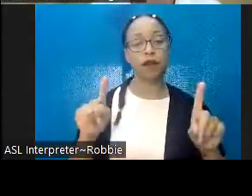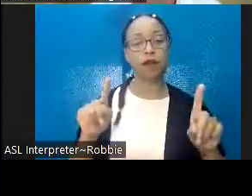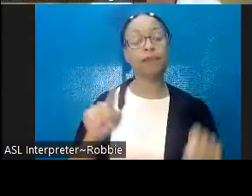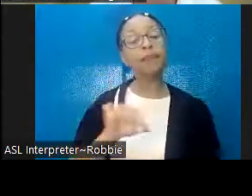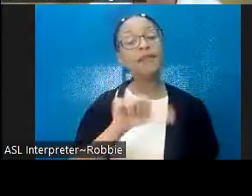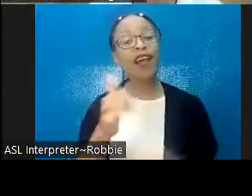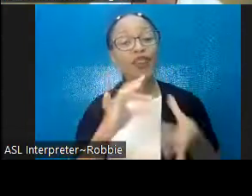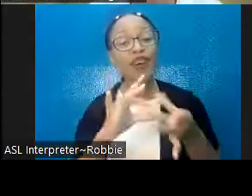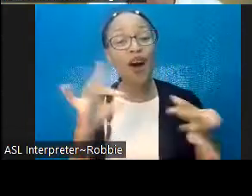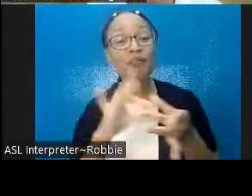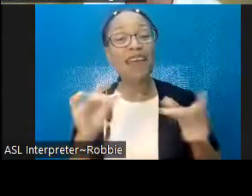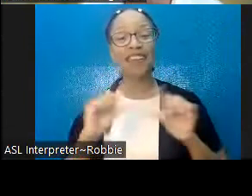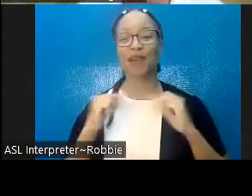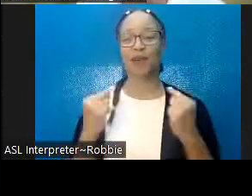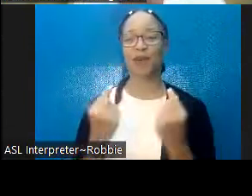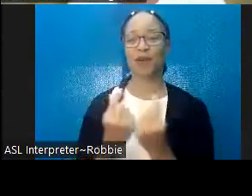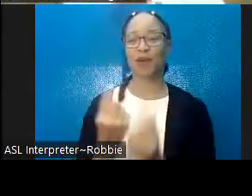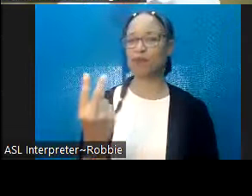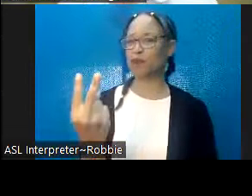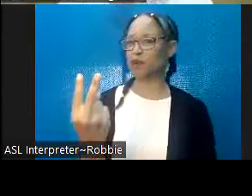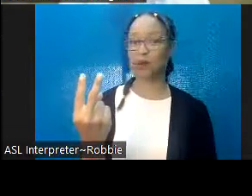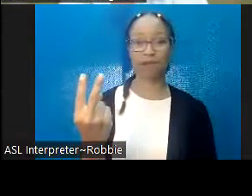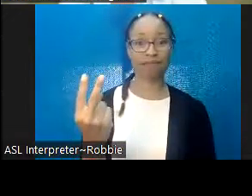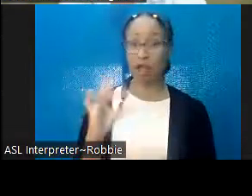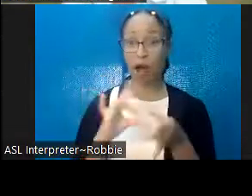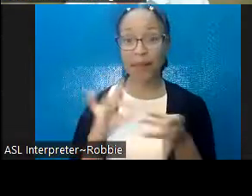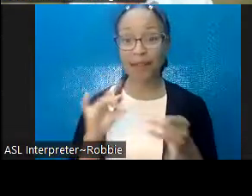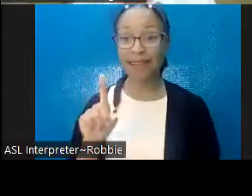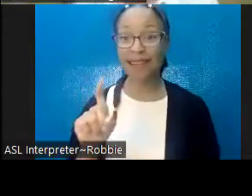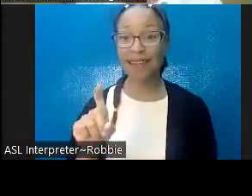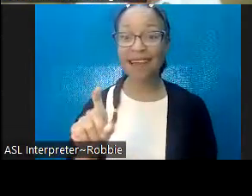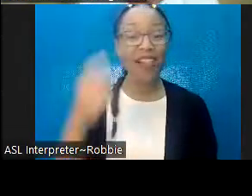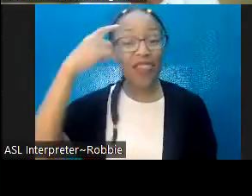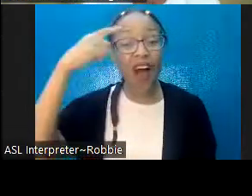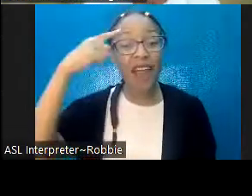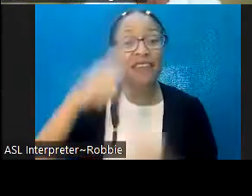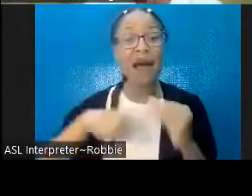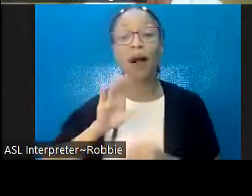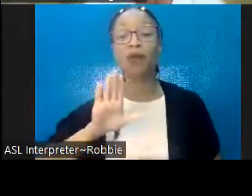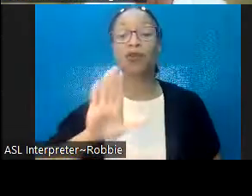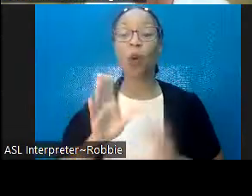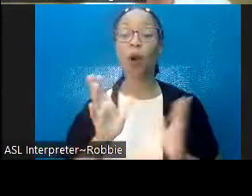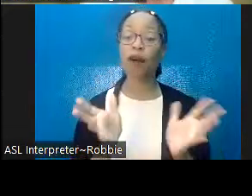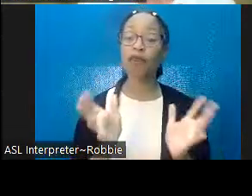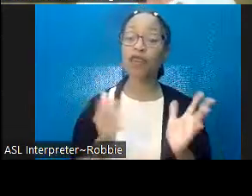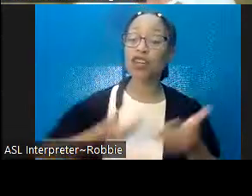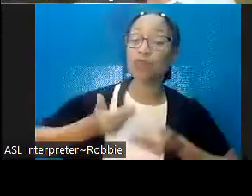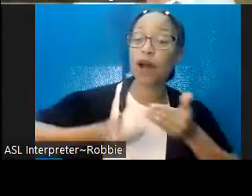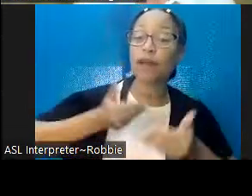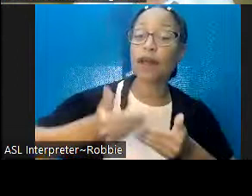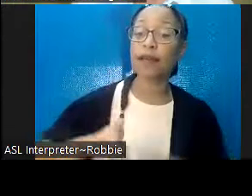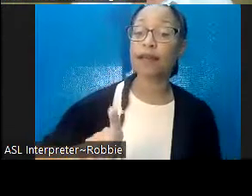the group 2. Any comments or any thoughts about your conversation or process?